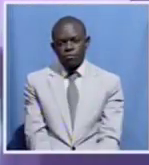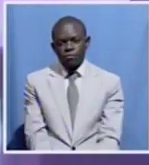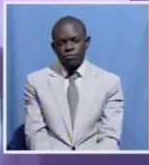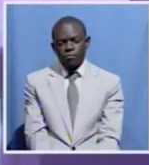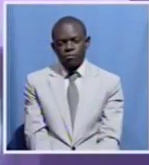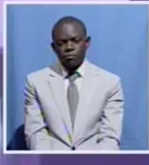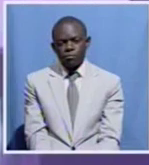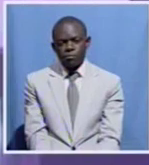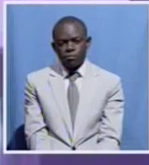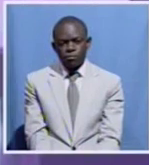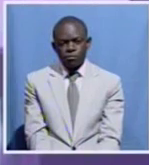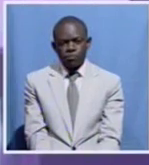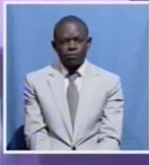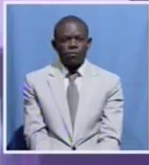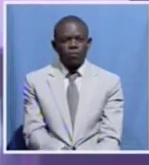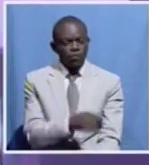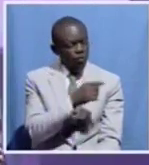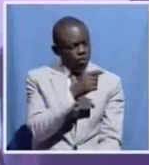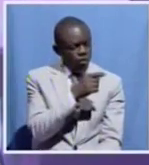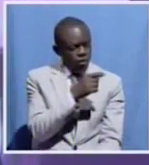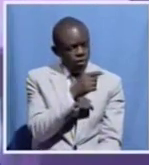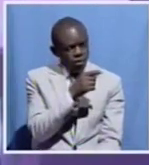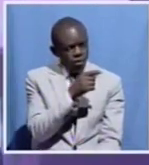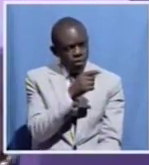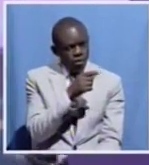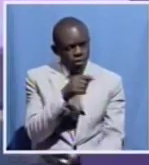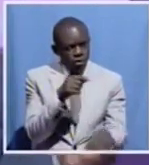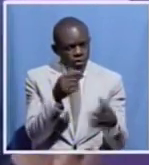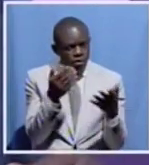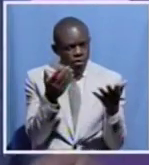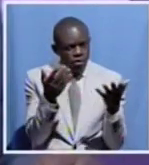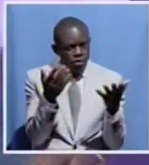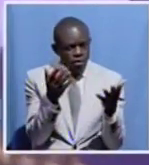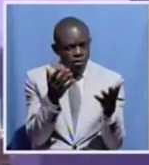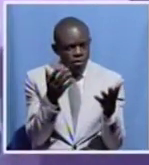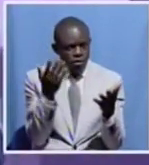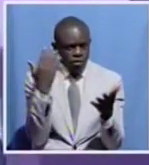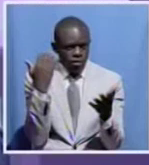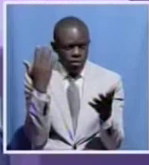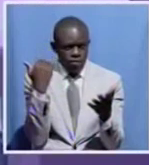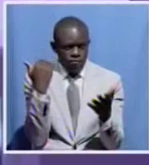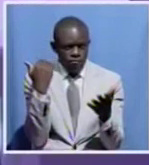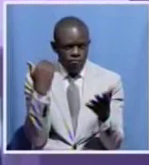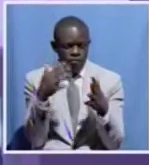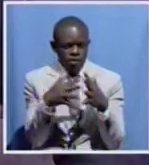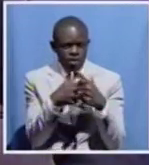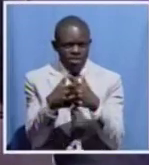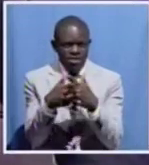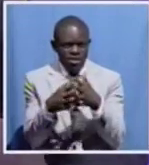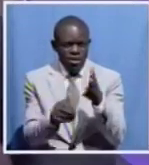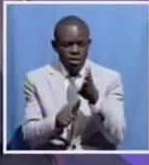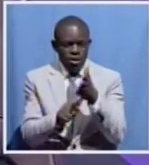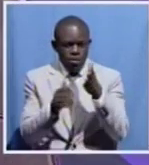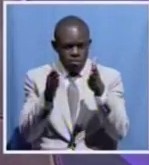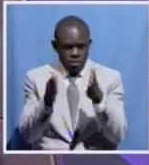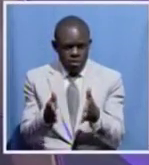think Zambia's image has been tainted as a result of what has been happening, as a result of the incident with the U.S. ambassador? I